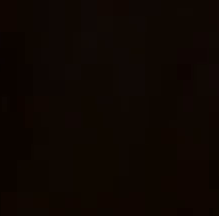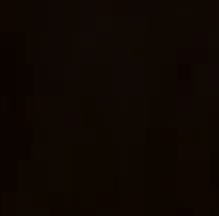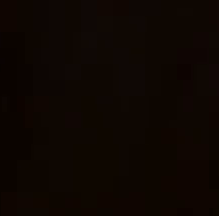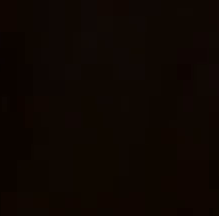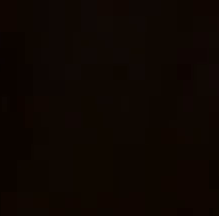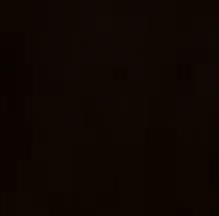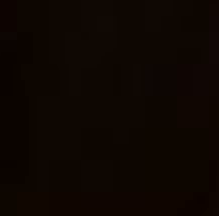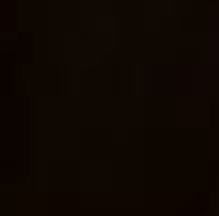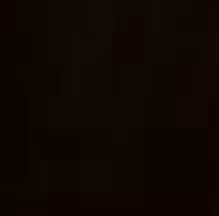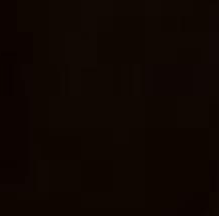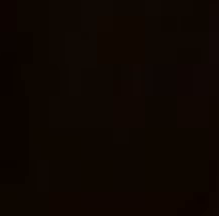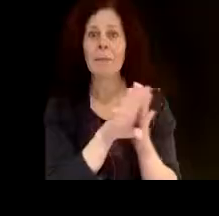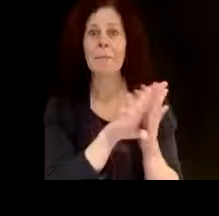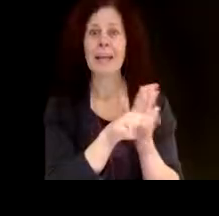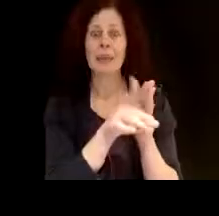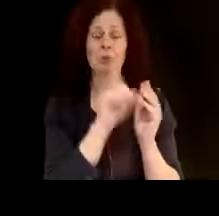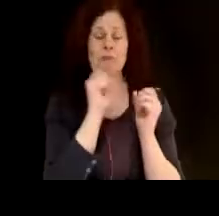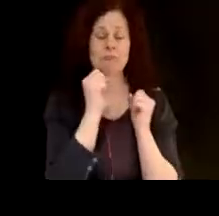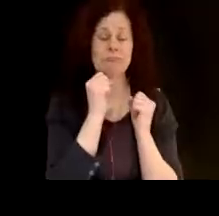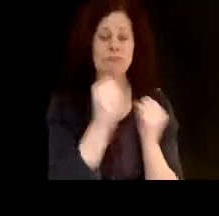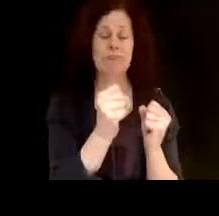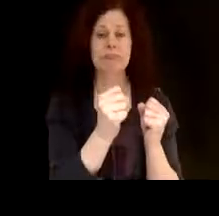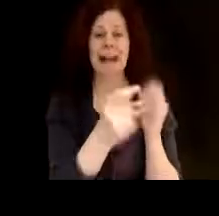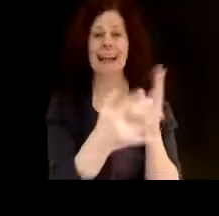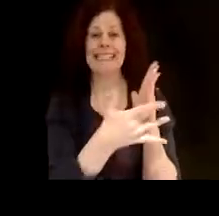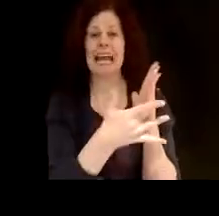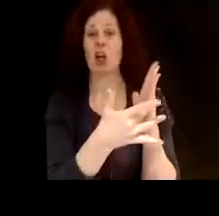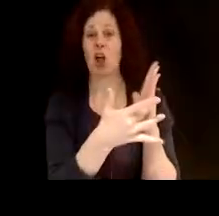And one of the things that we see in some of these